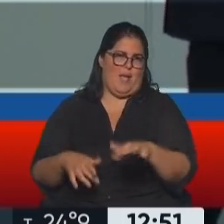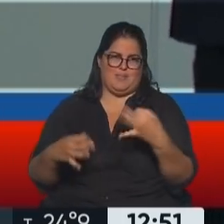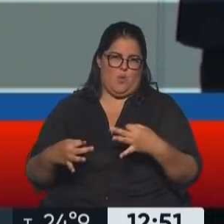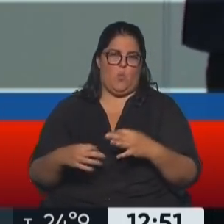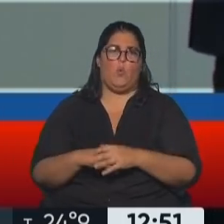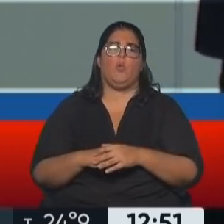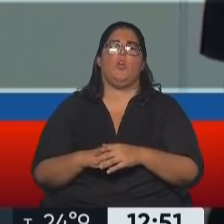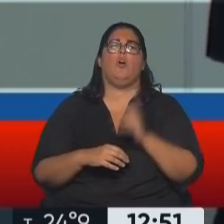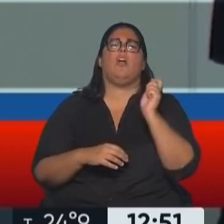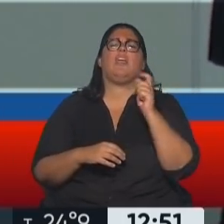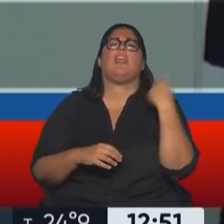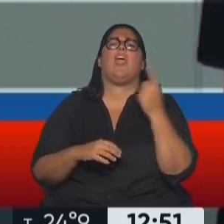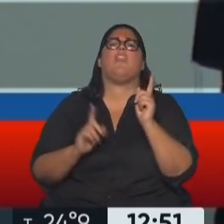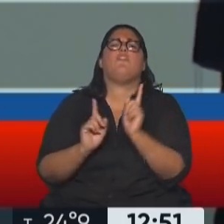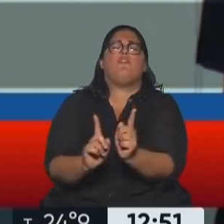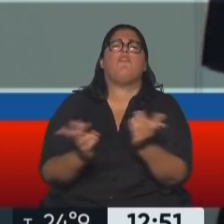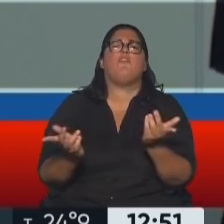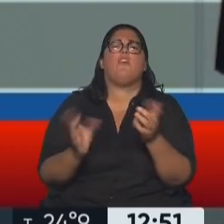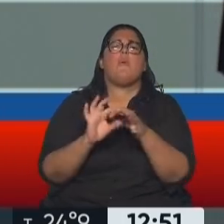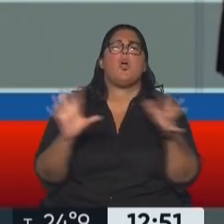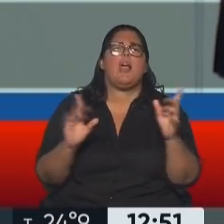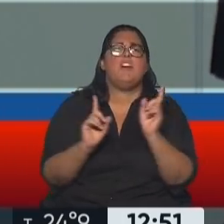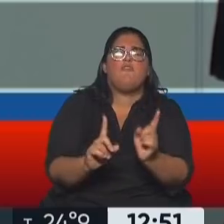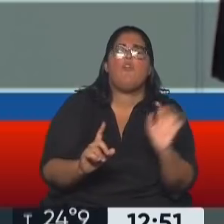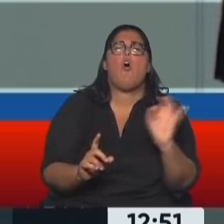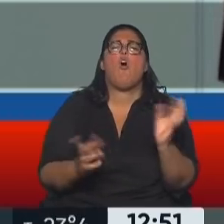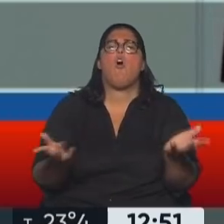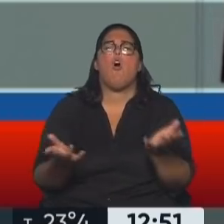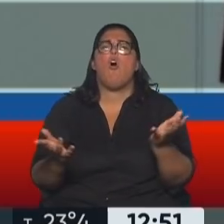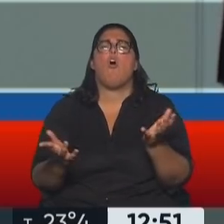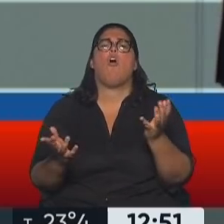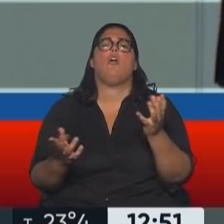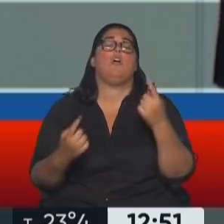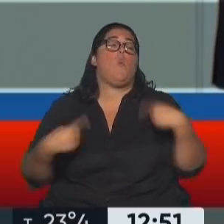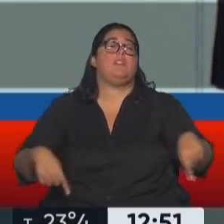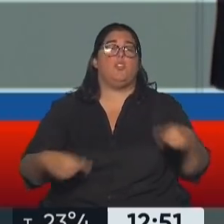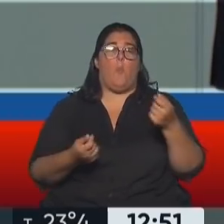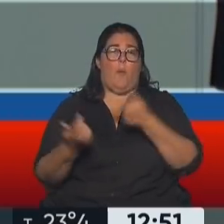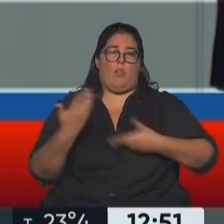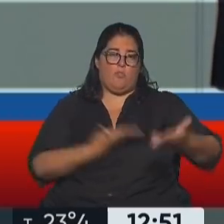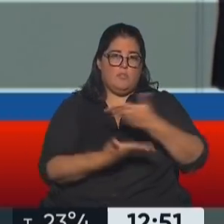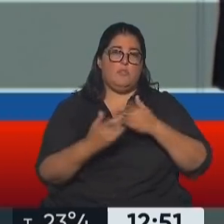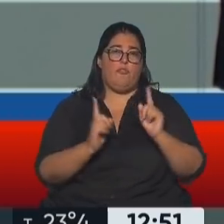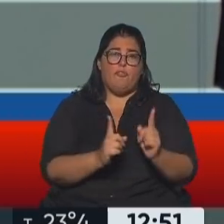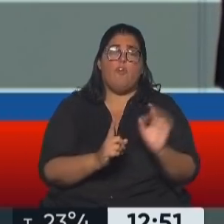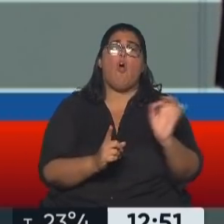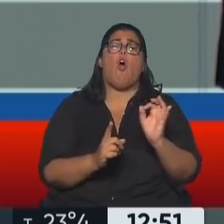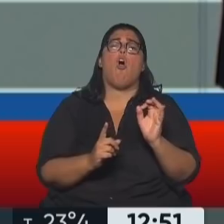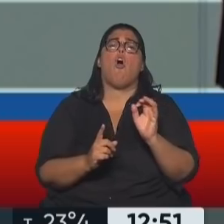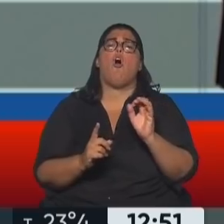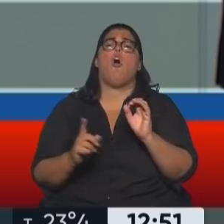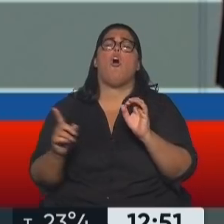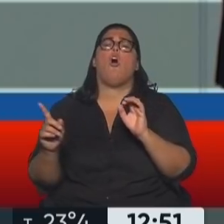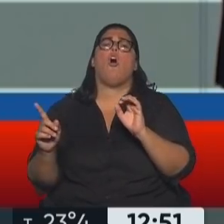going to prevail? Are democracies going to prevail and the values we share, or autocracy is going to